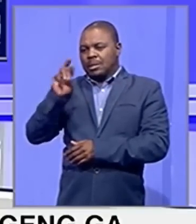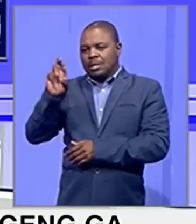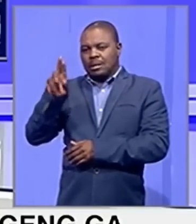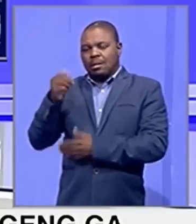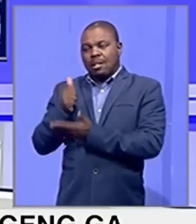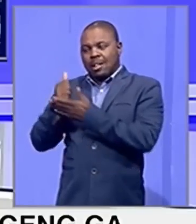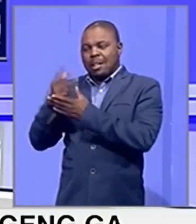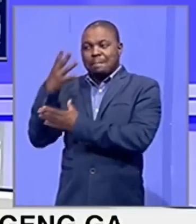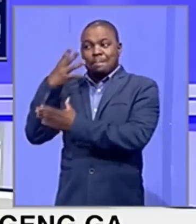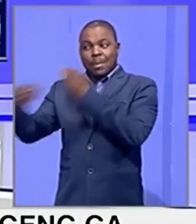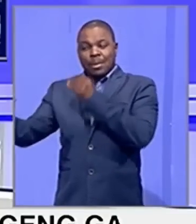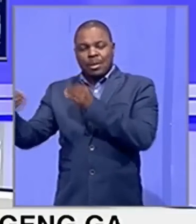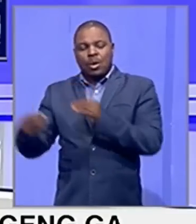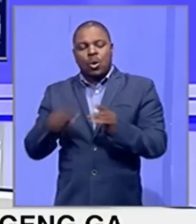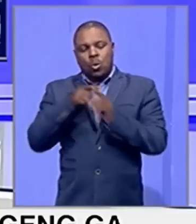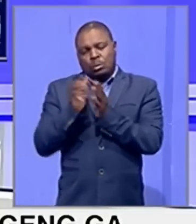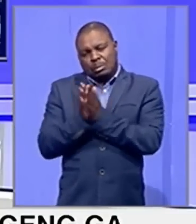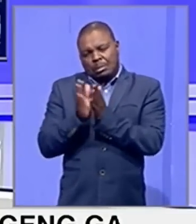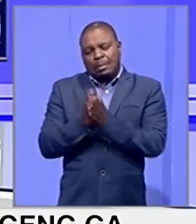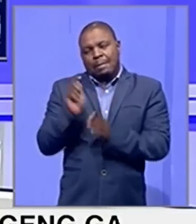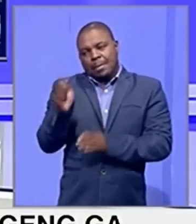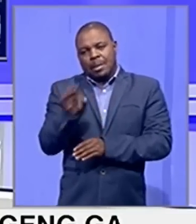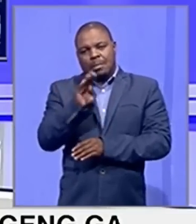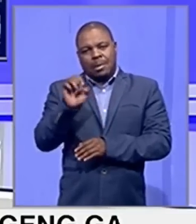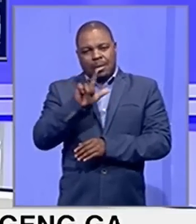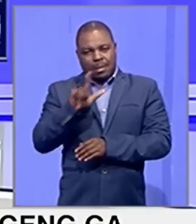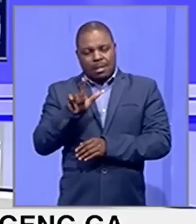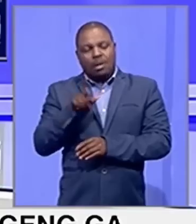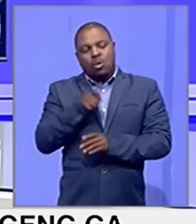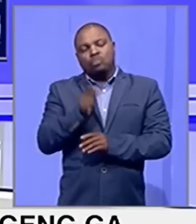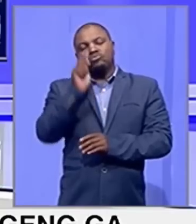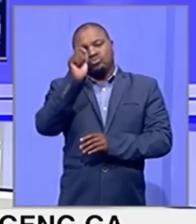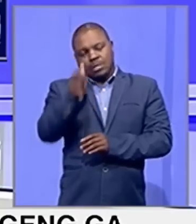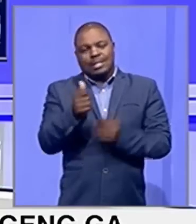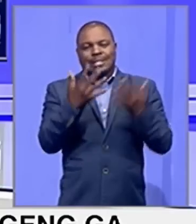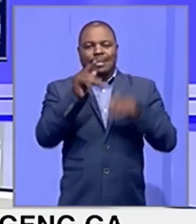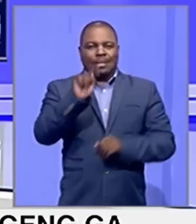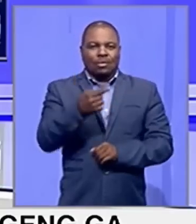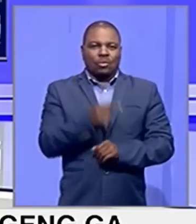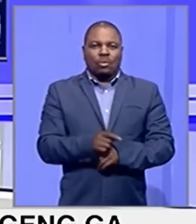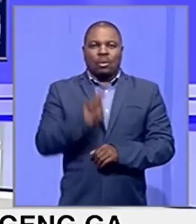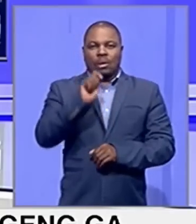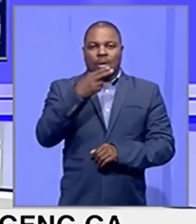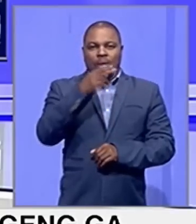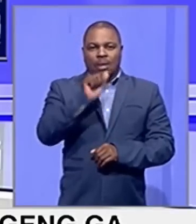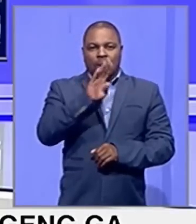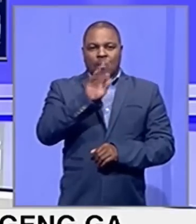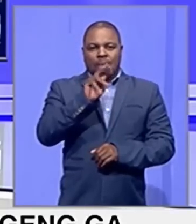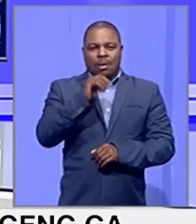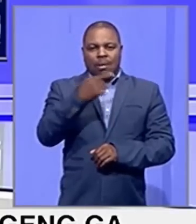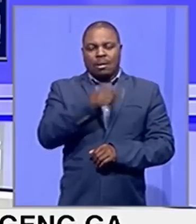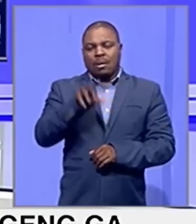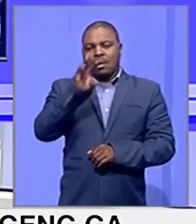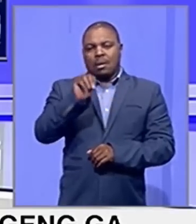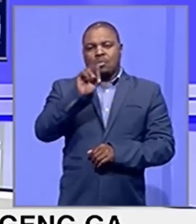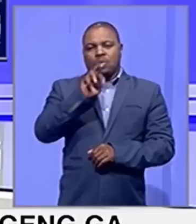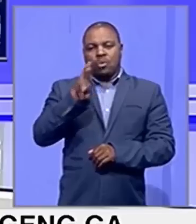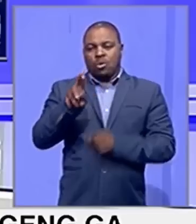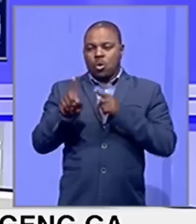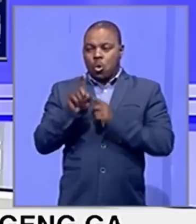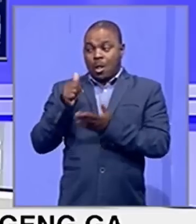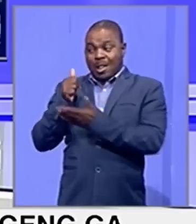ngwega kgolegong wa Sekatawana le mmolai Thabo Bester. Thabang Mir yo a lebanego le molato wa go thuša le